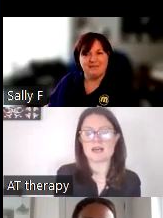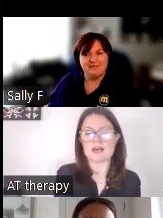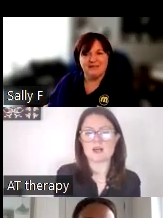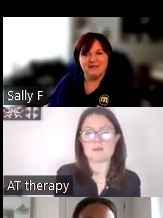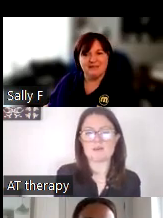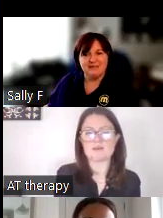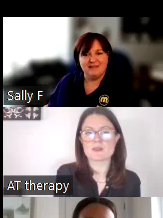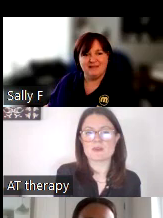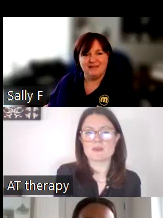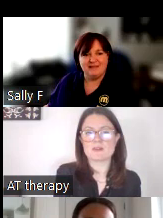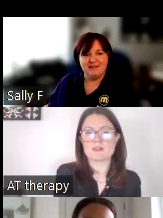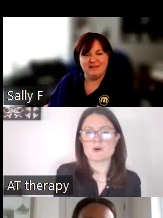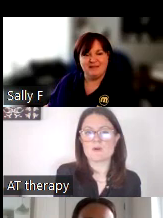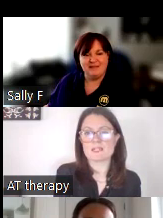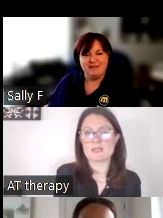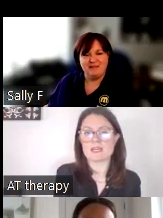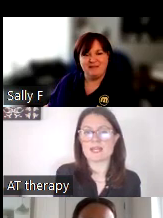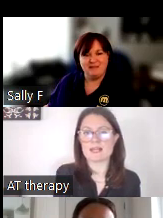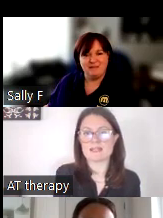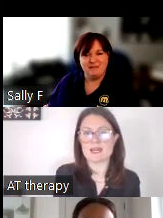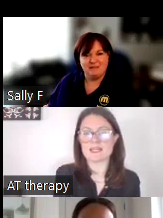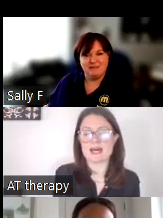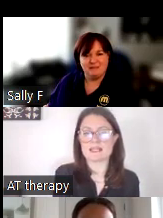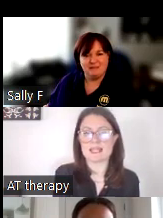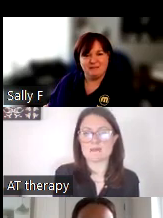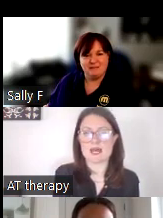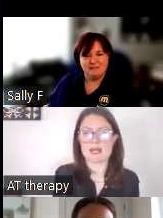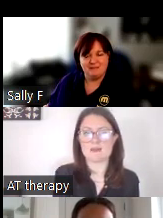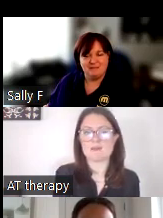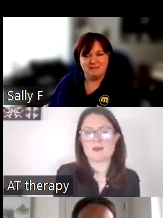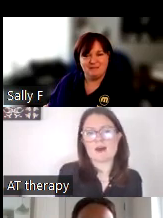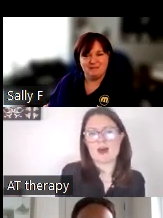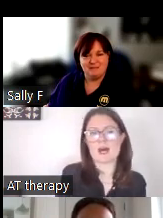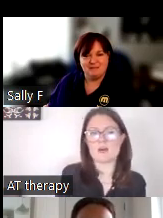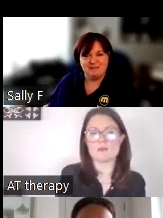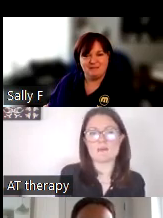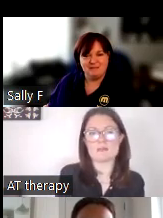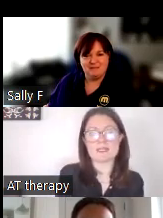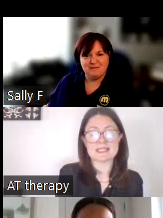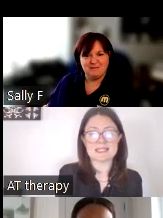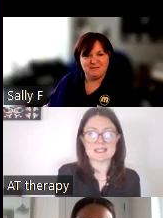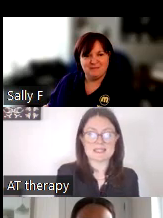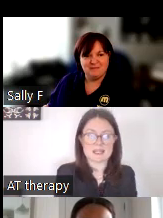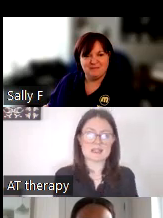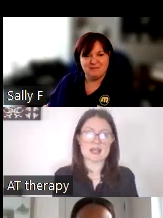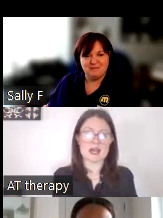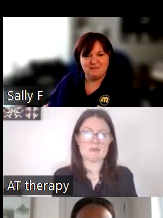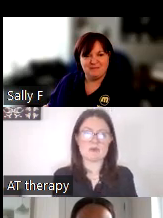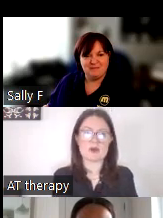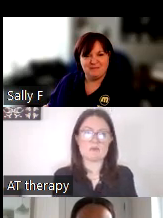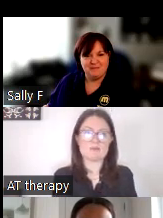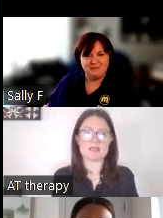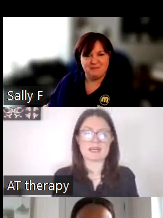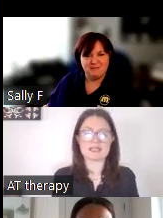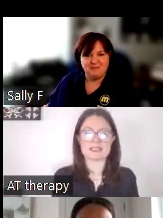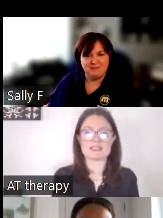sign. So always speaking and signing at the same time. Remember to be consistent. And